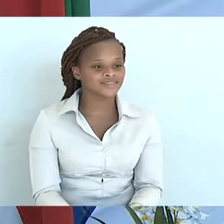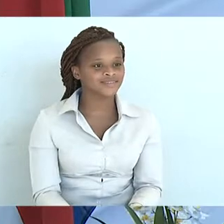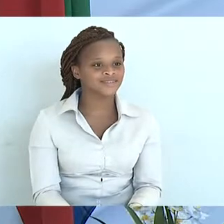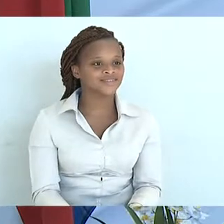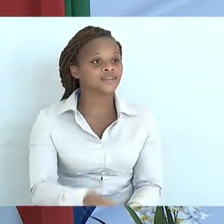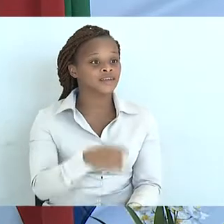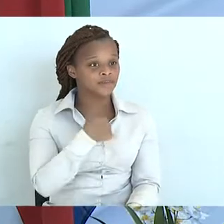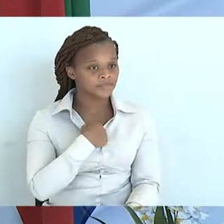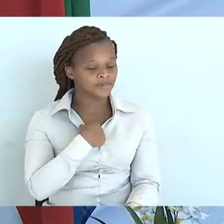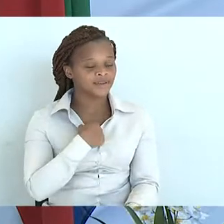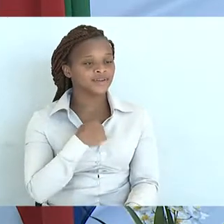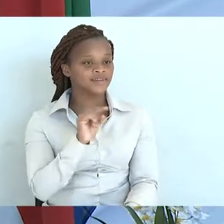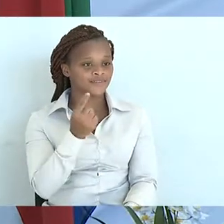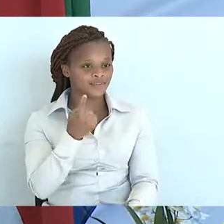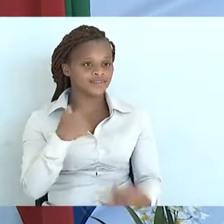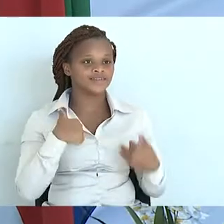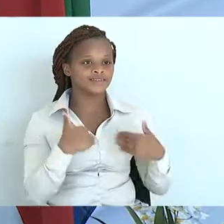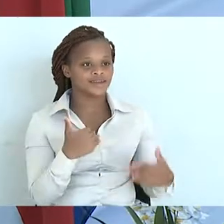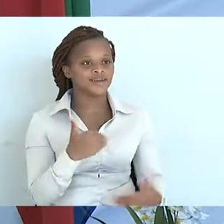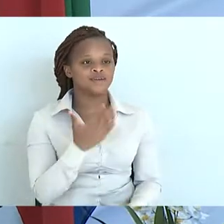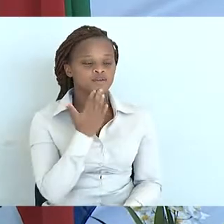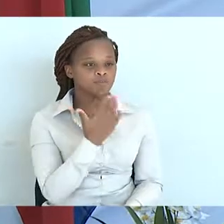Ngizoqala ngokubonga